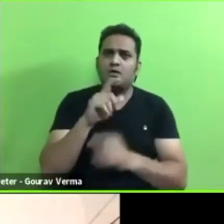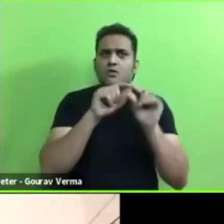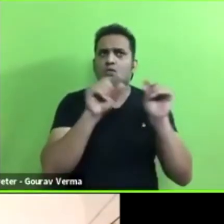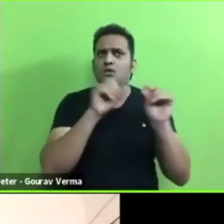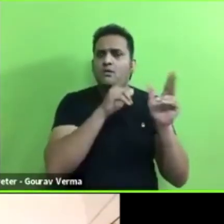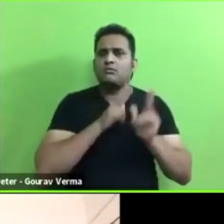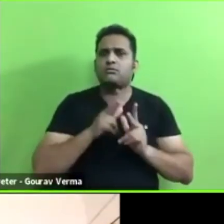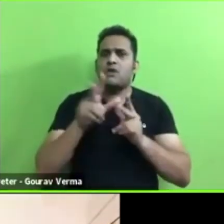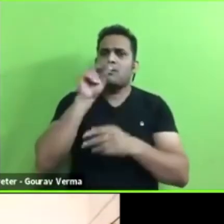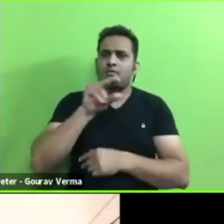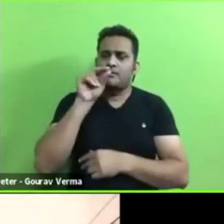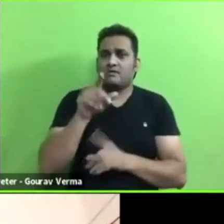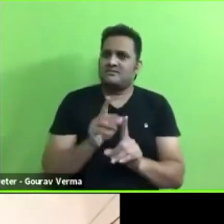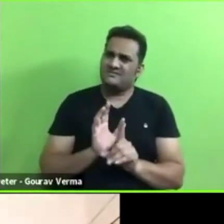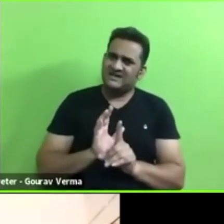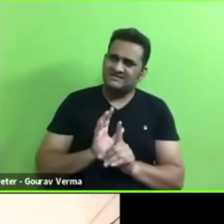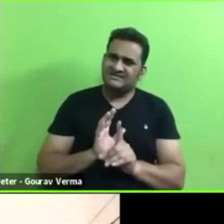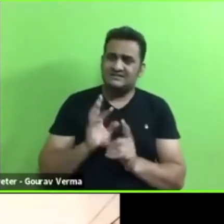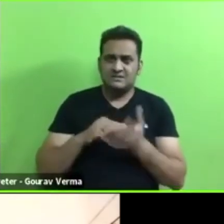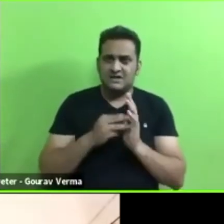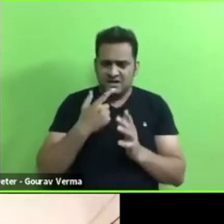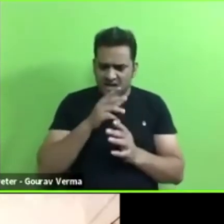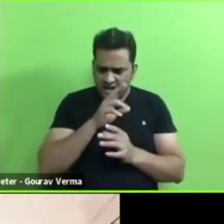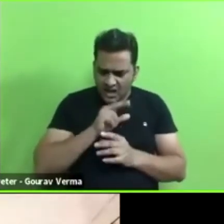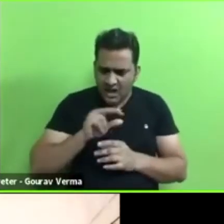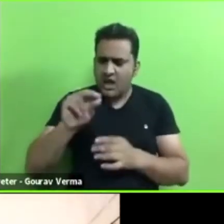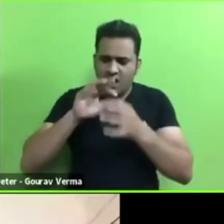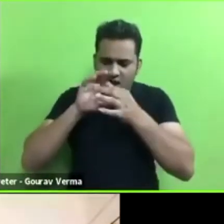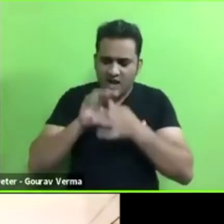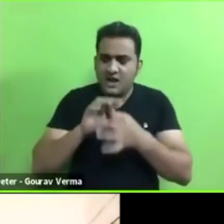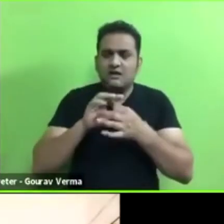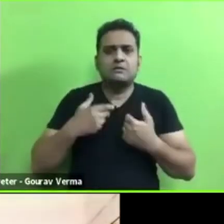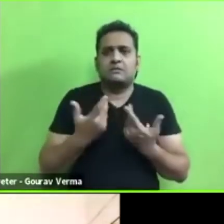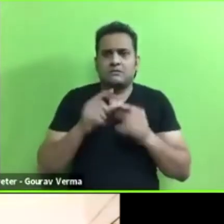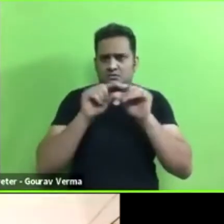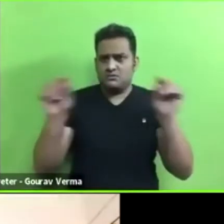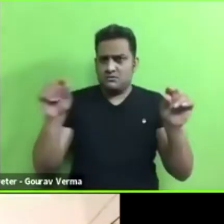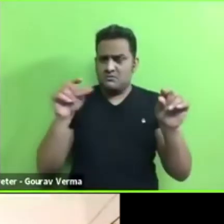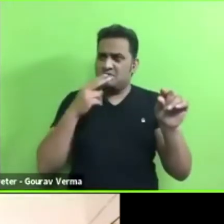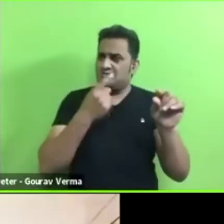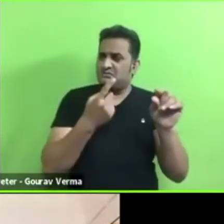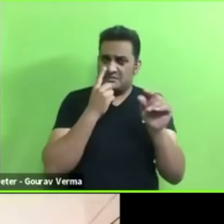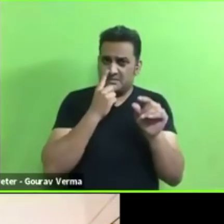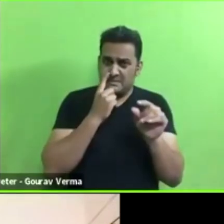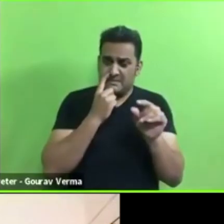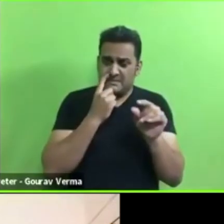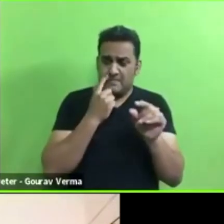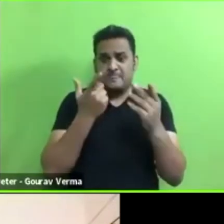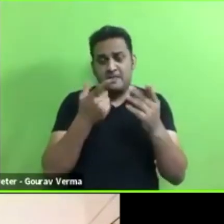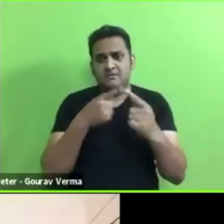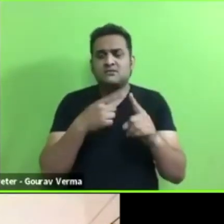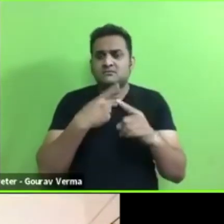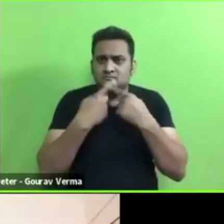with which I actually have no relationship, right? This notion, right? Yes, And I'm propagating that as